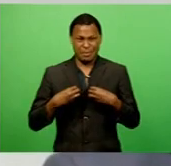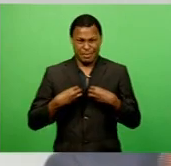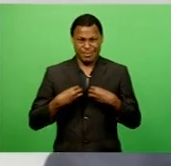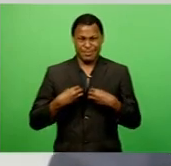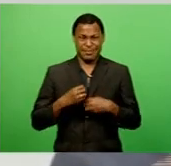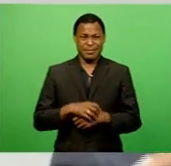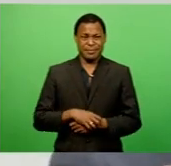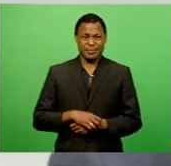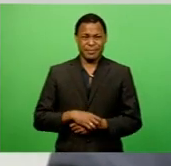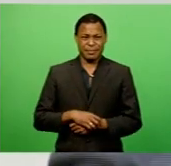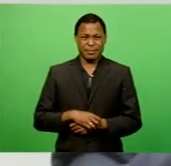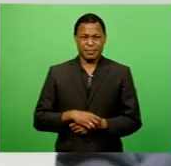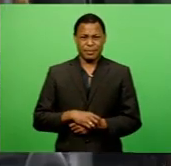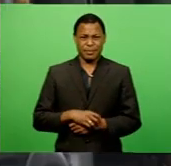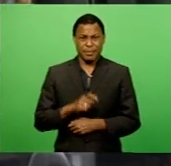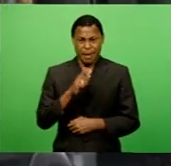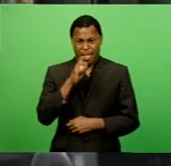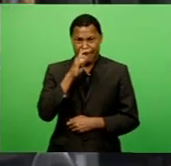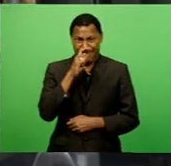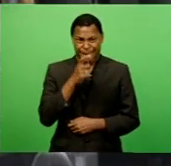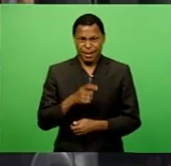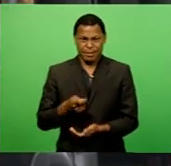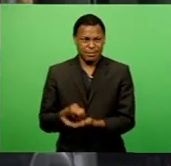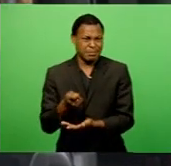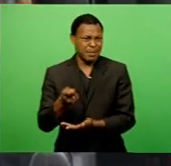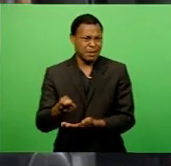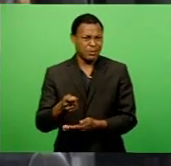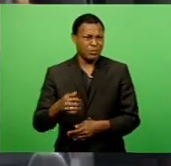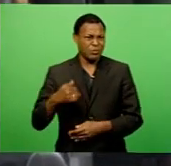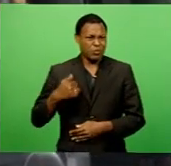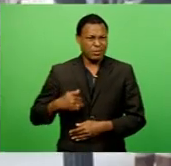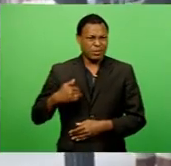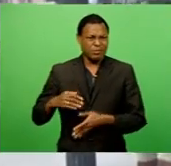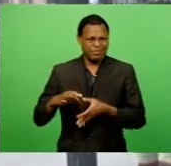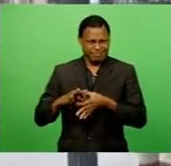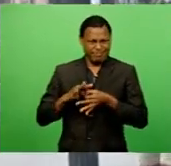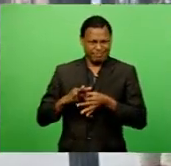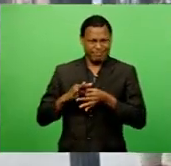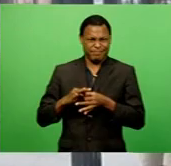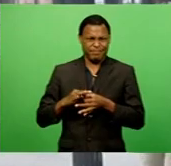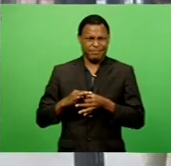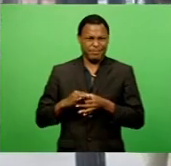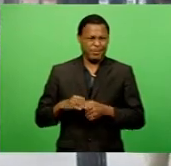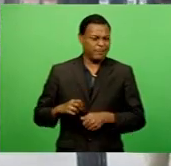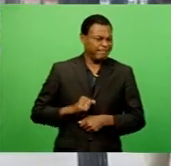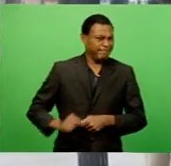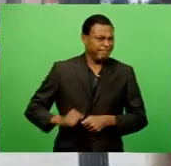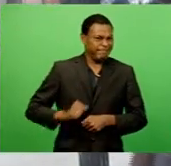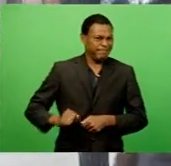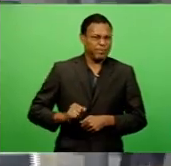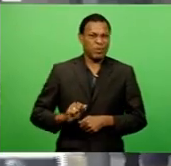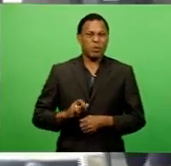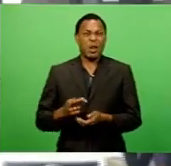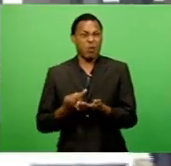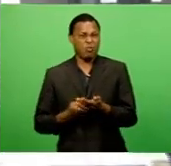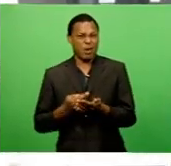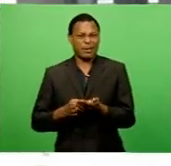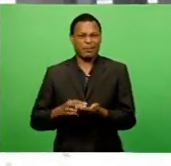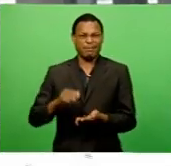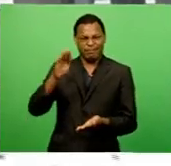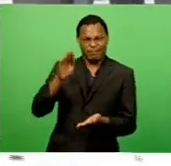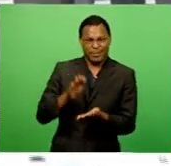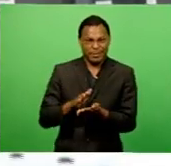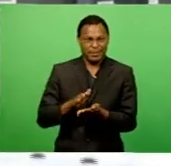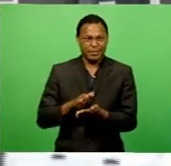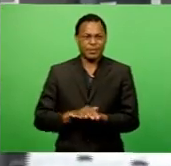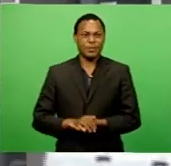absentee landlords. They were living in Auckland and Sydney, etc. And they refuse to bring down the rental prices. They're quite happy to lock up the shops,